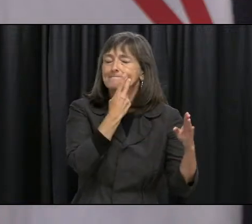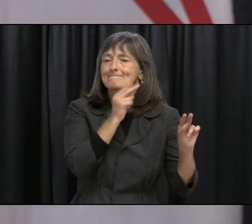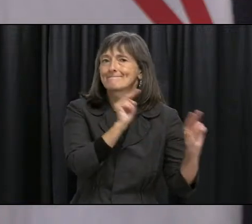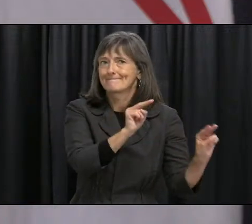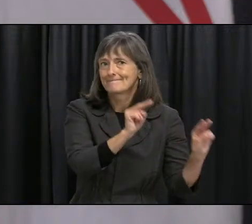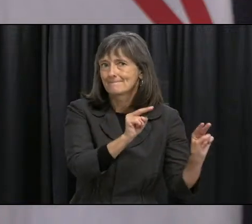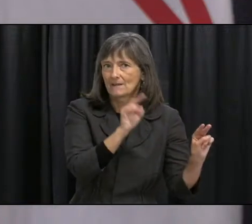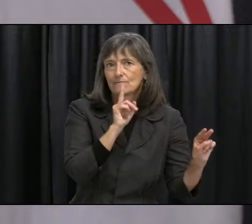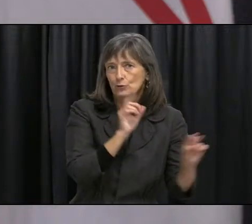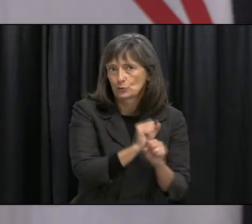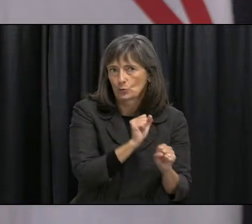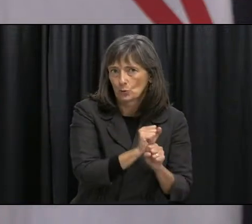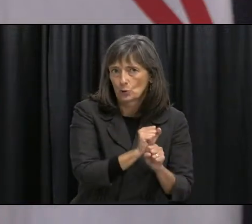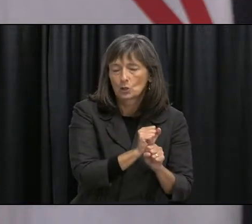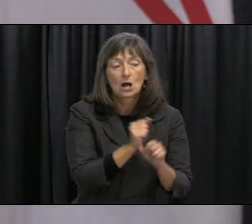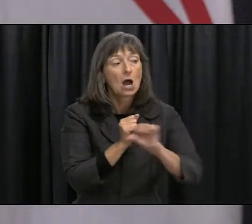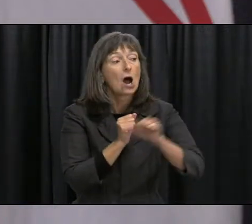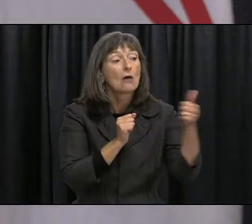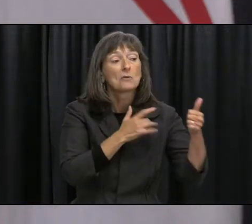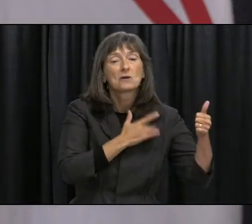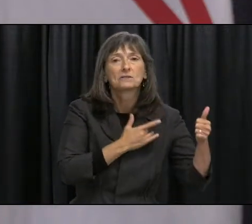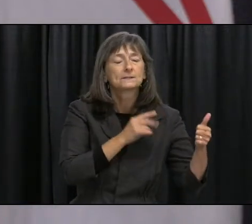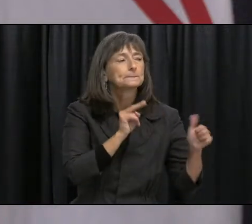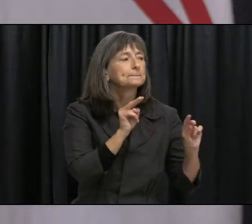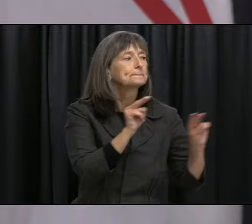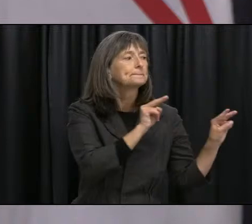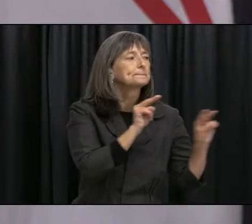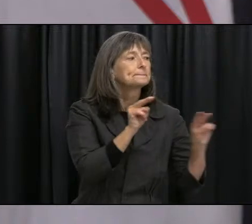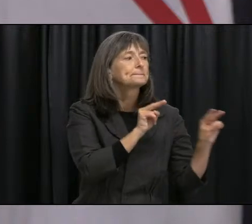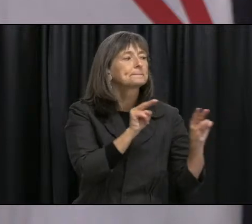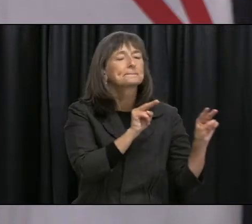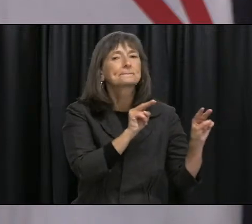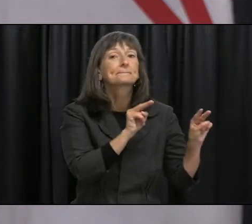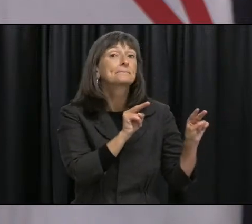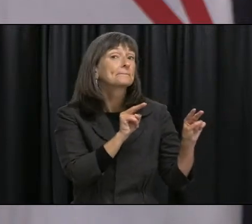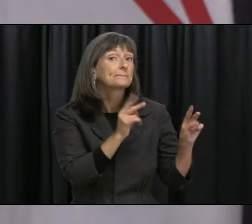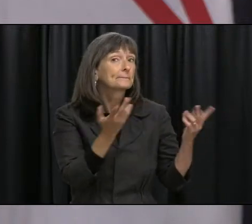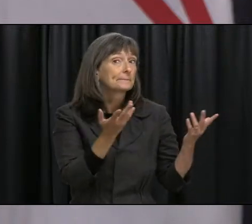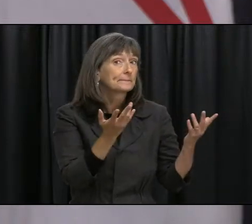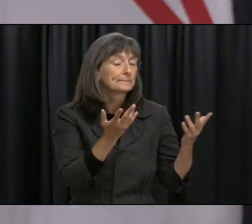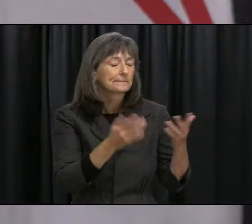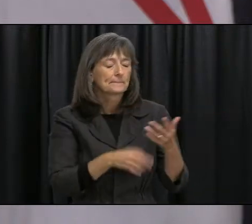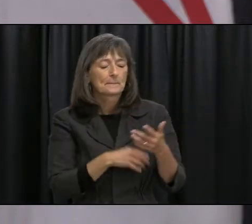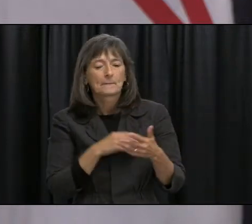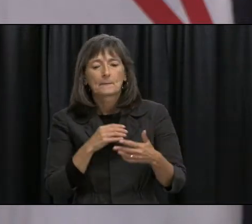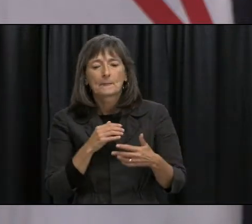that elsewhere in the country, certainly we're keen to see what happens with that.